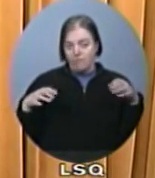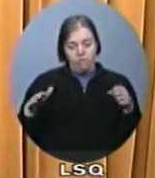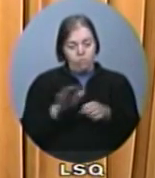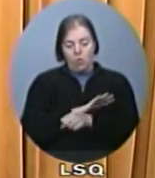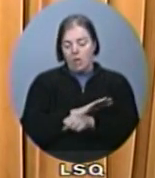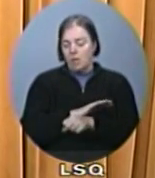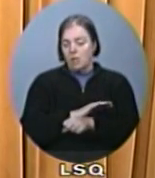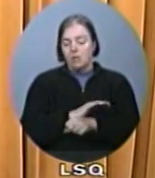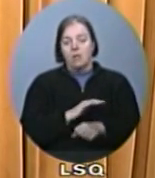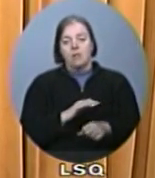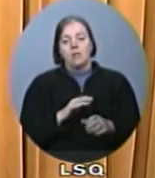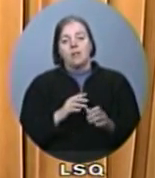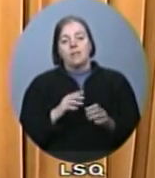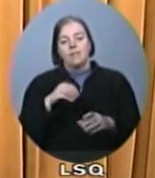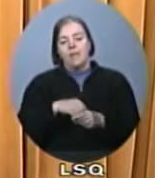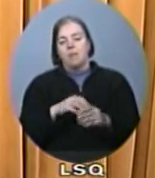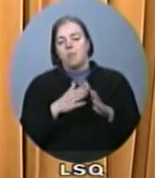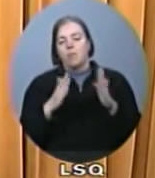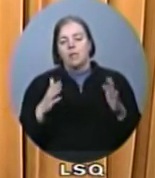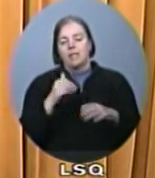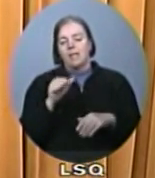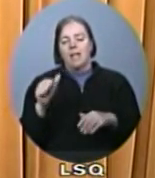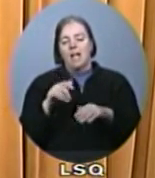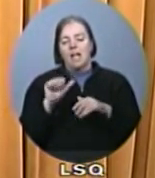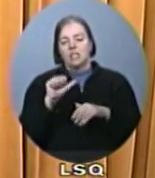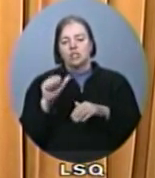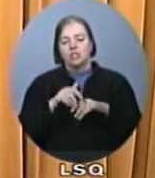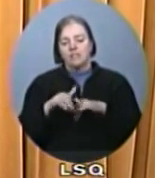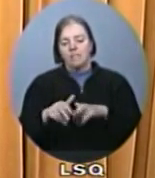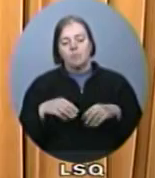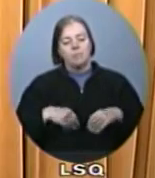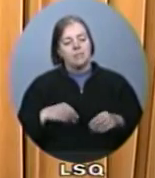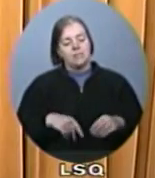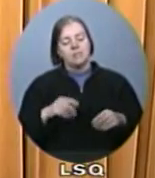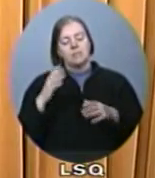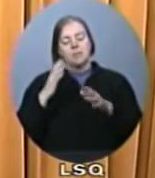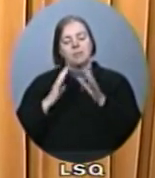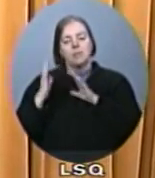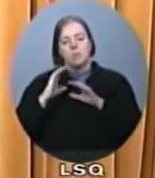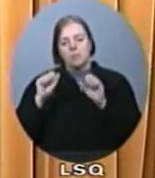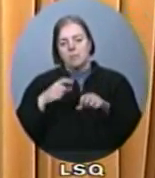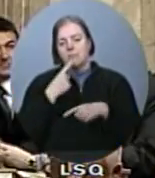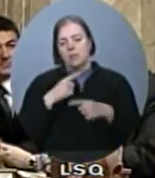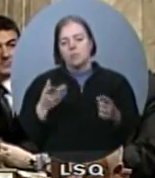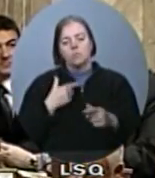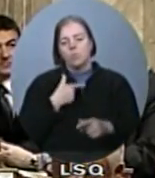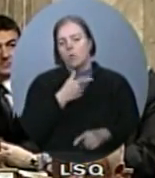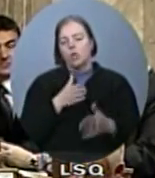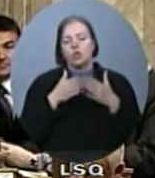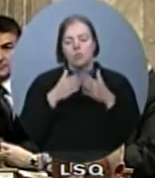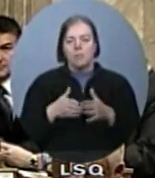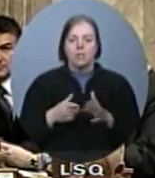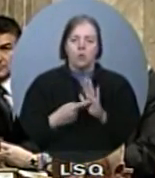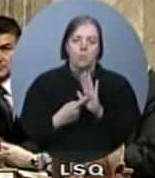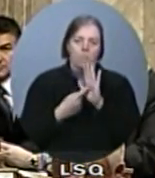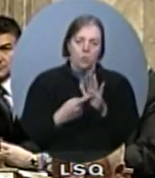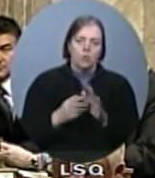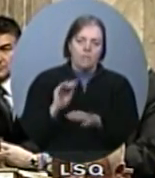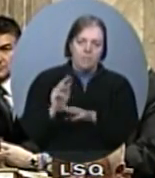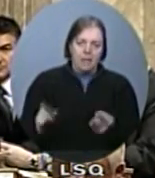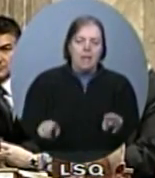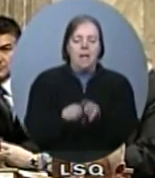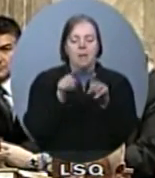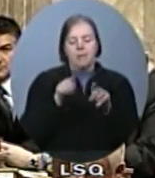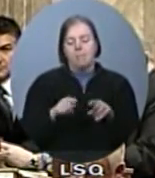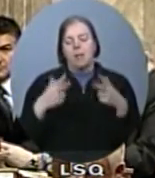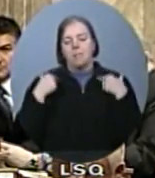ordered the Library and Archives to screen the film? Honourable Minister of Canadian Heritage. Thank you, Mr. Speaker, and I appreciate the